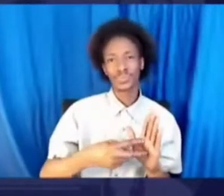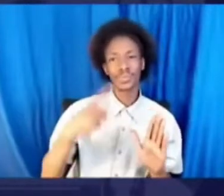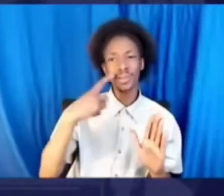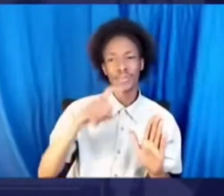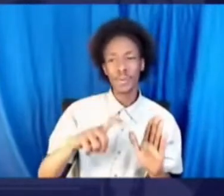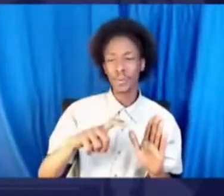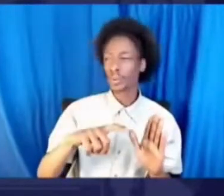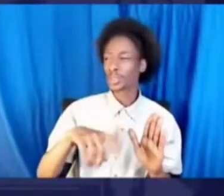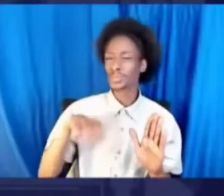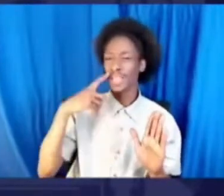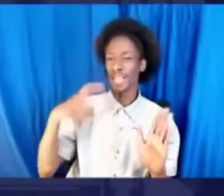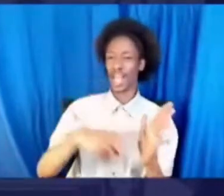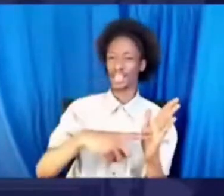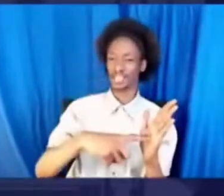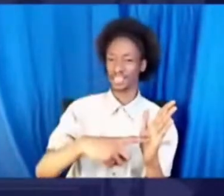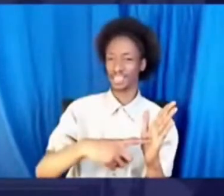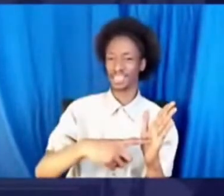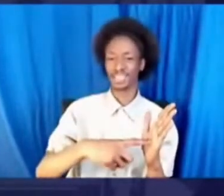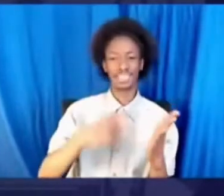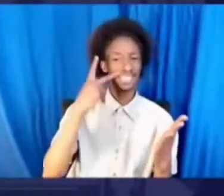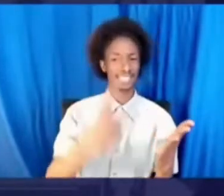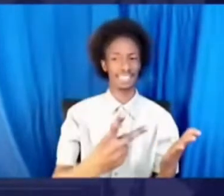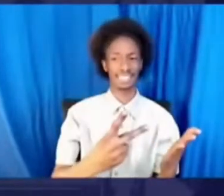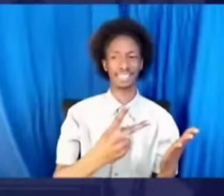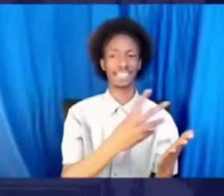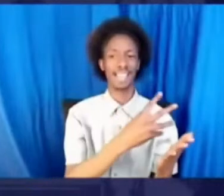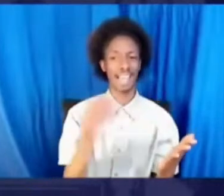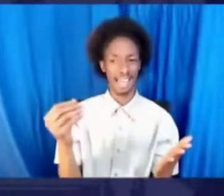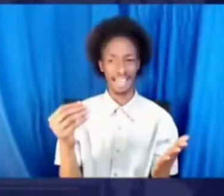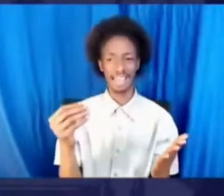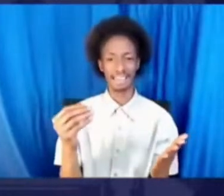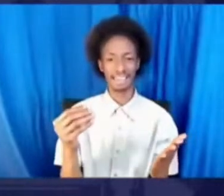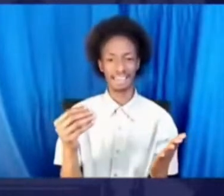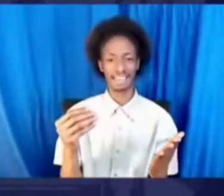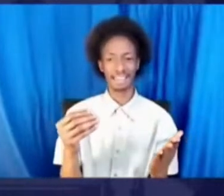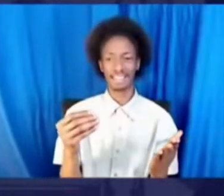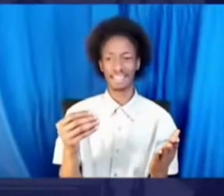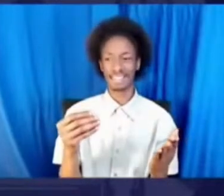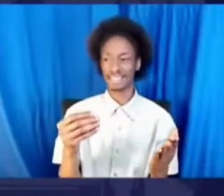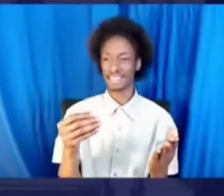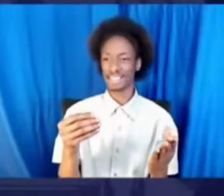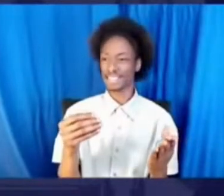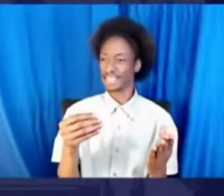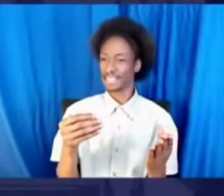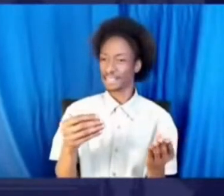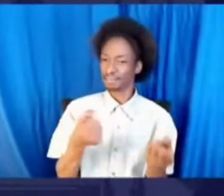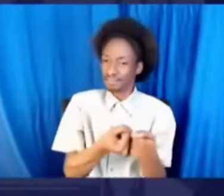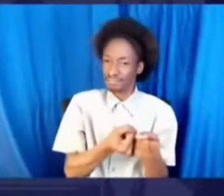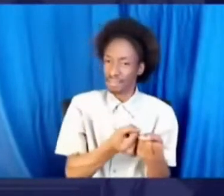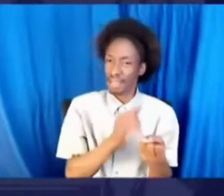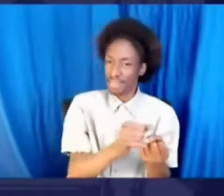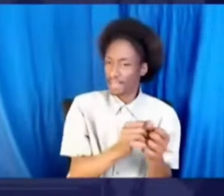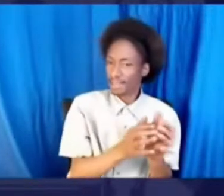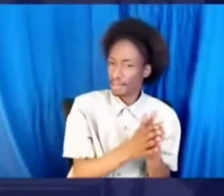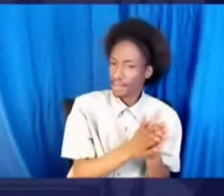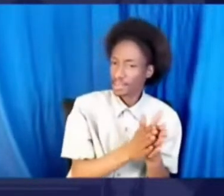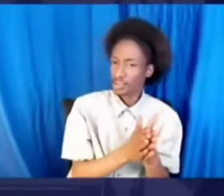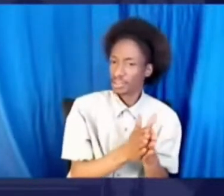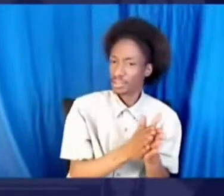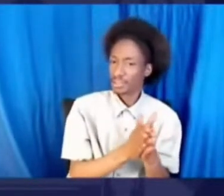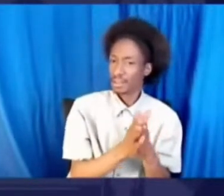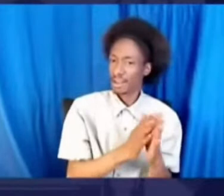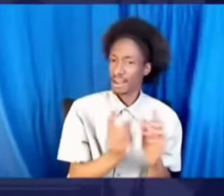acknowledging, recognizing, and then feeding their ambition and aspiration